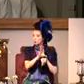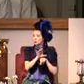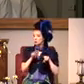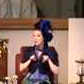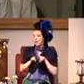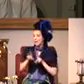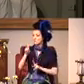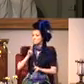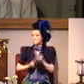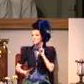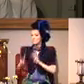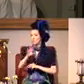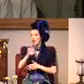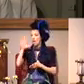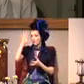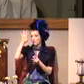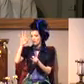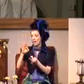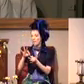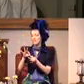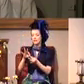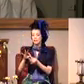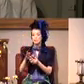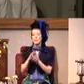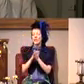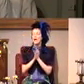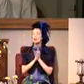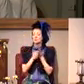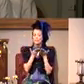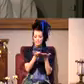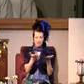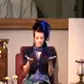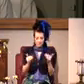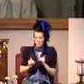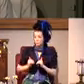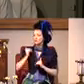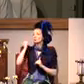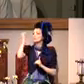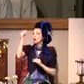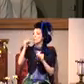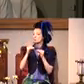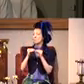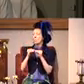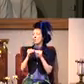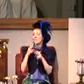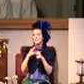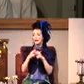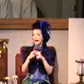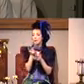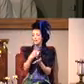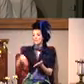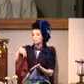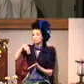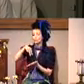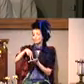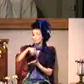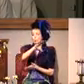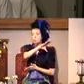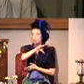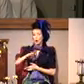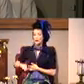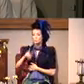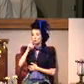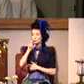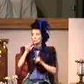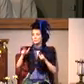and yet so much more in the name of the risen Christ who lives in each of